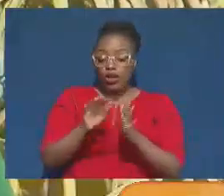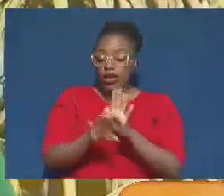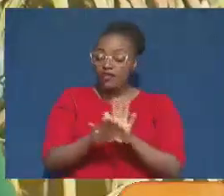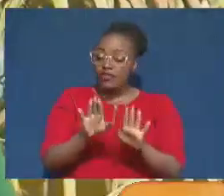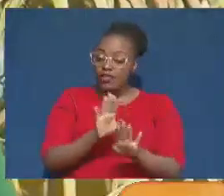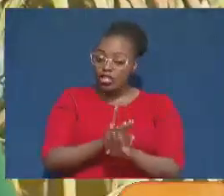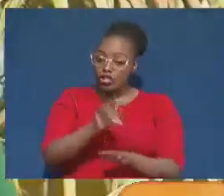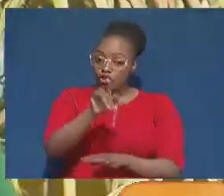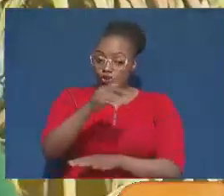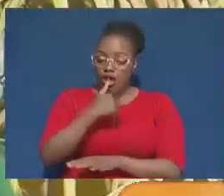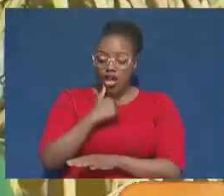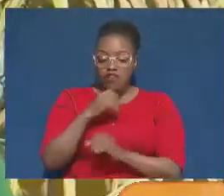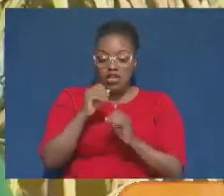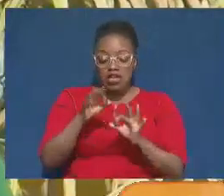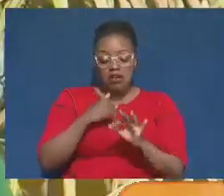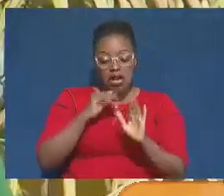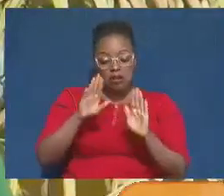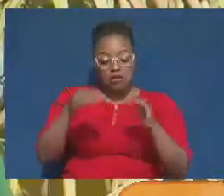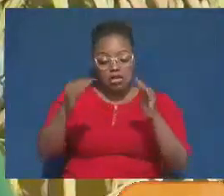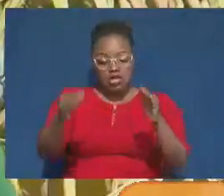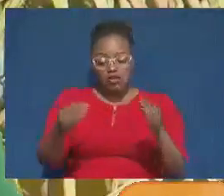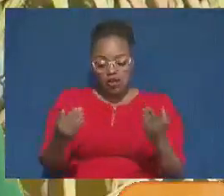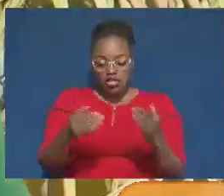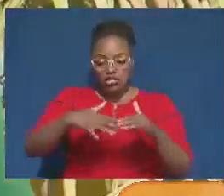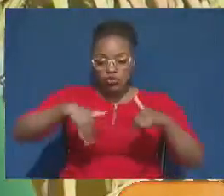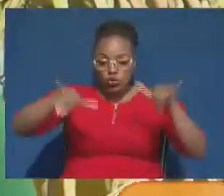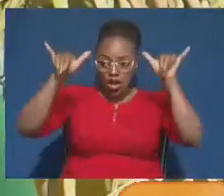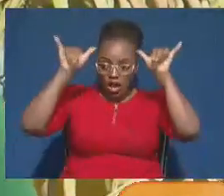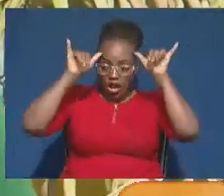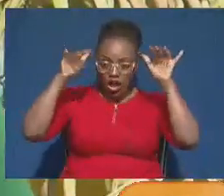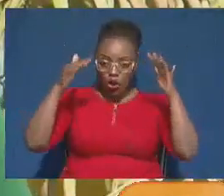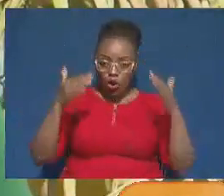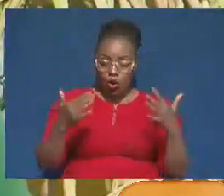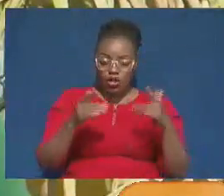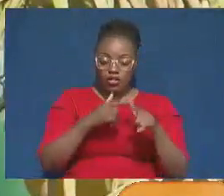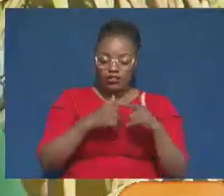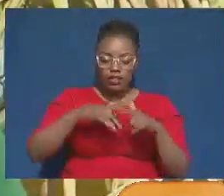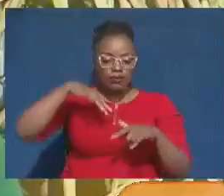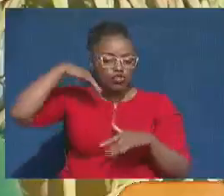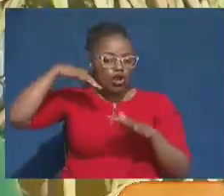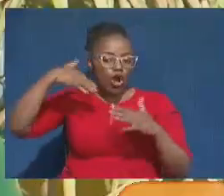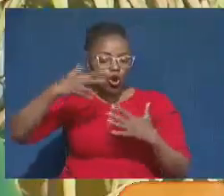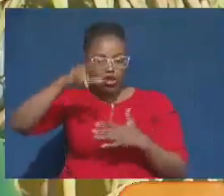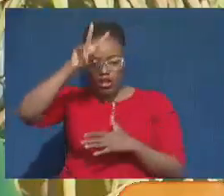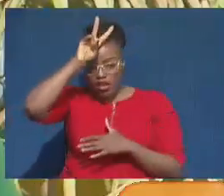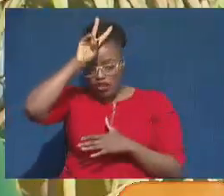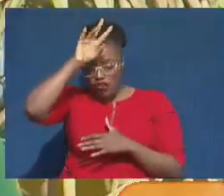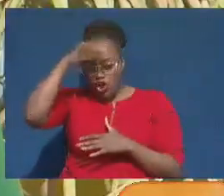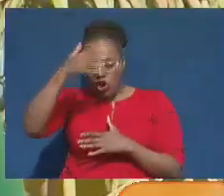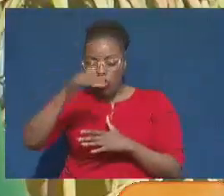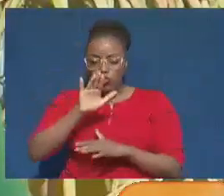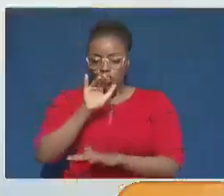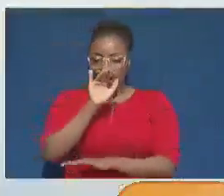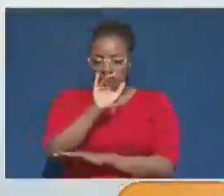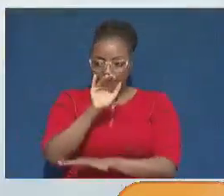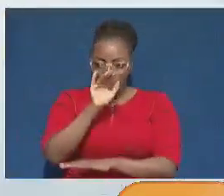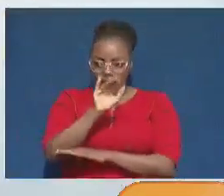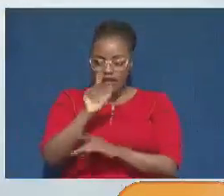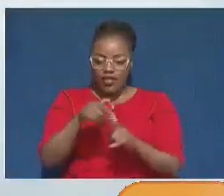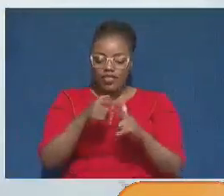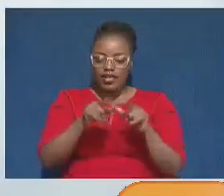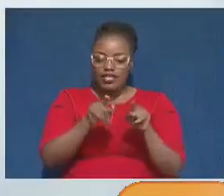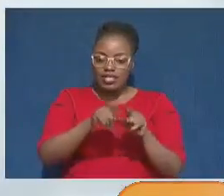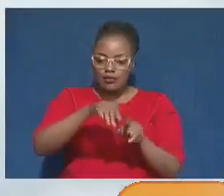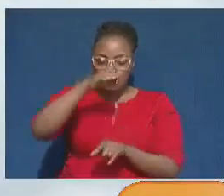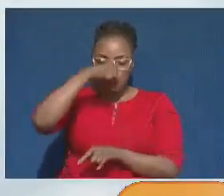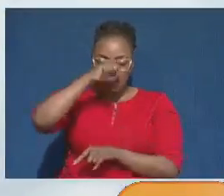have, as long as it can be fed to a cow or to a sheep or to a goat or even to camels and even to pigs,